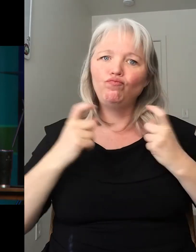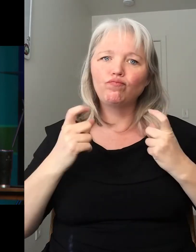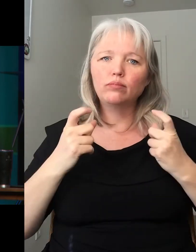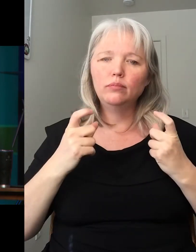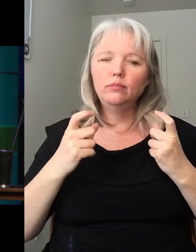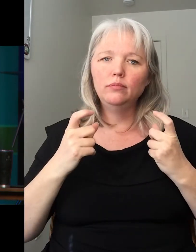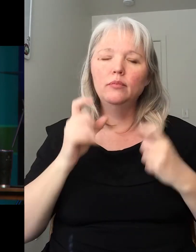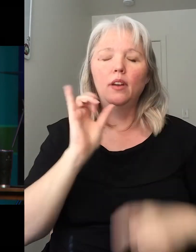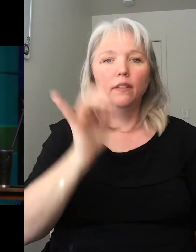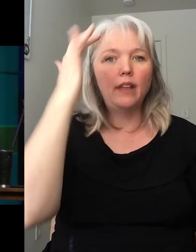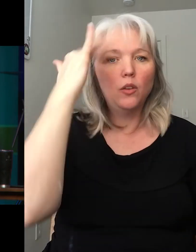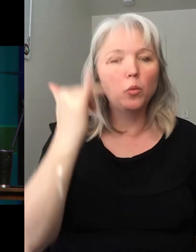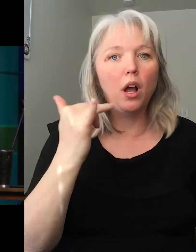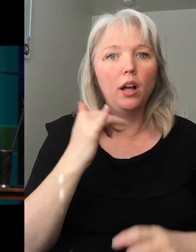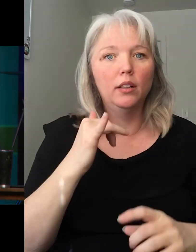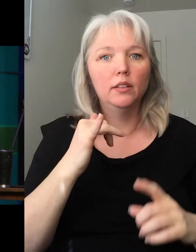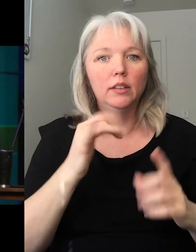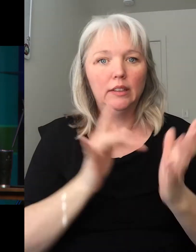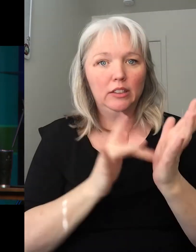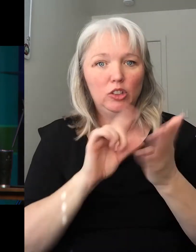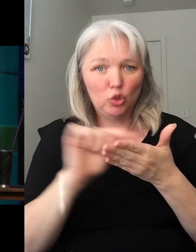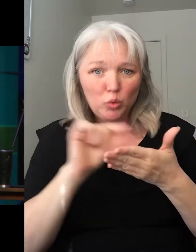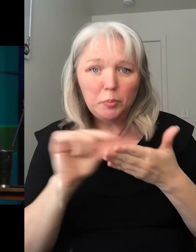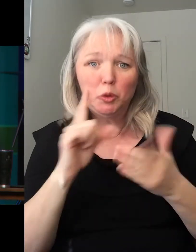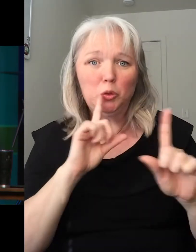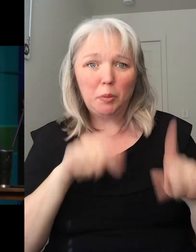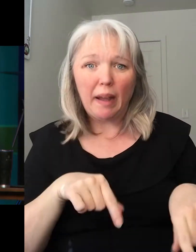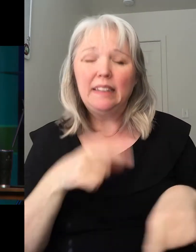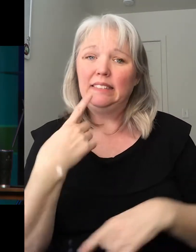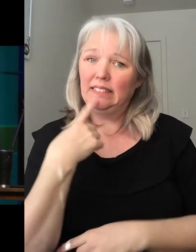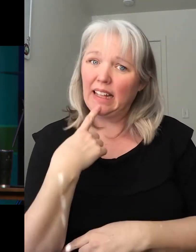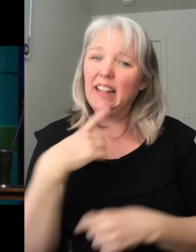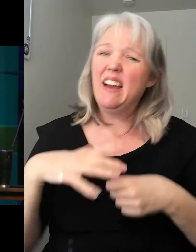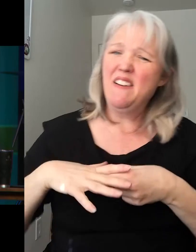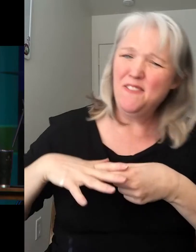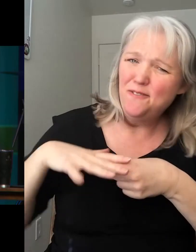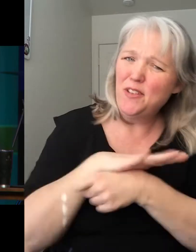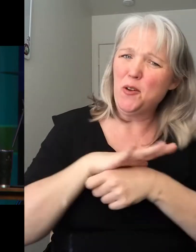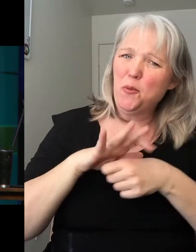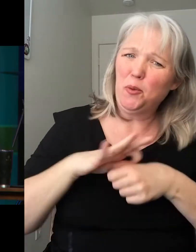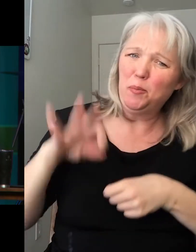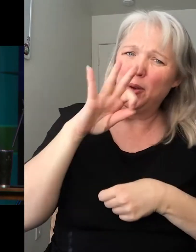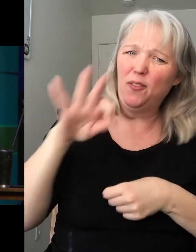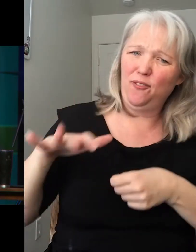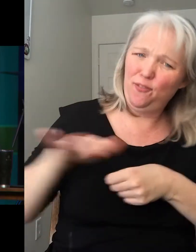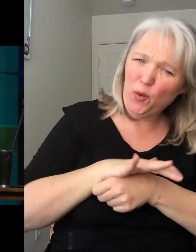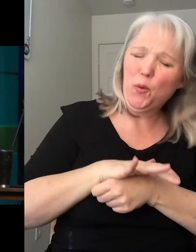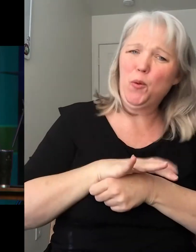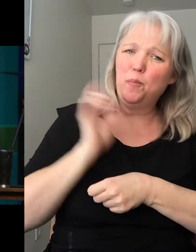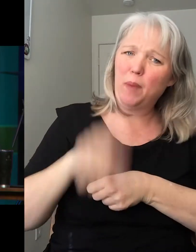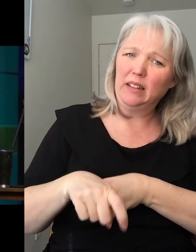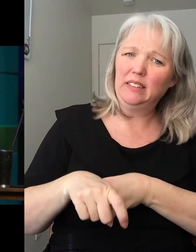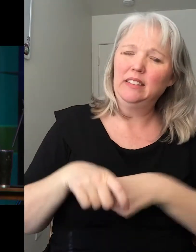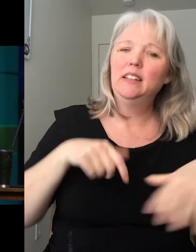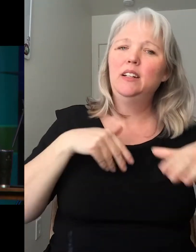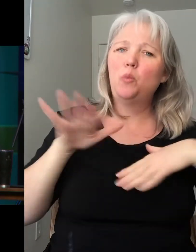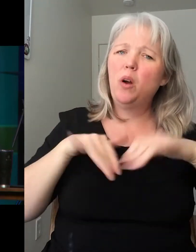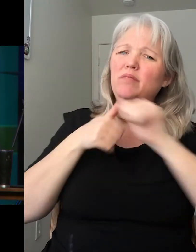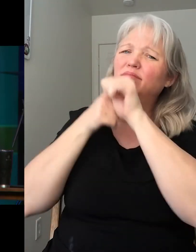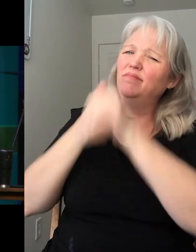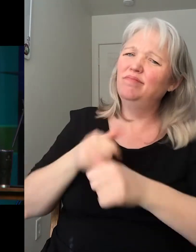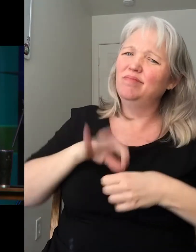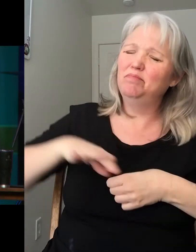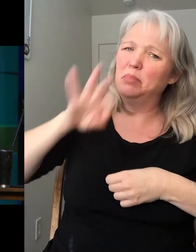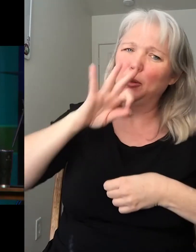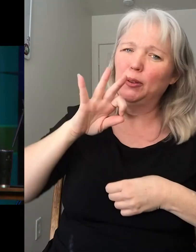in. And it's why we are commanded throughout Scripture, be filled with the Spirit, to